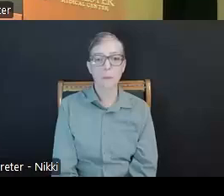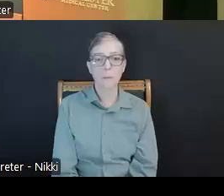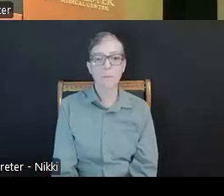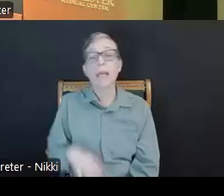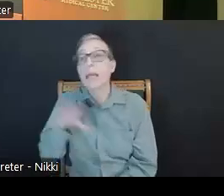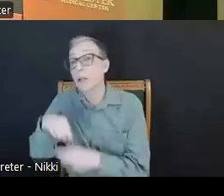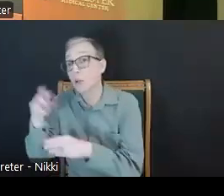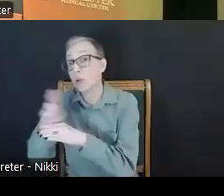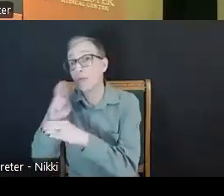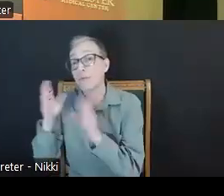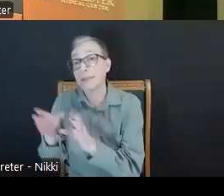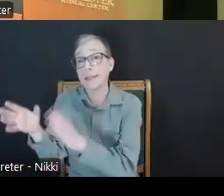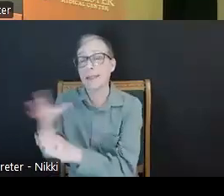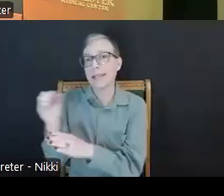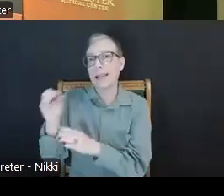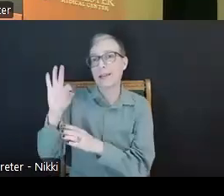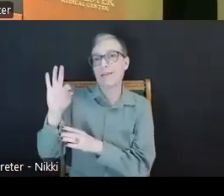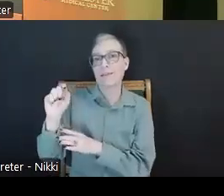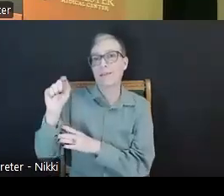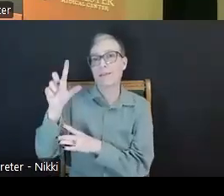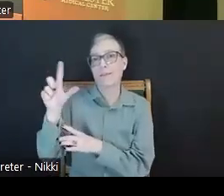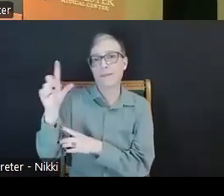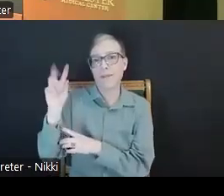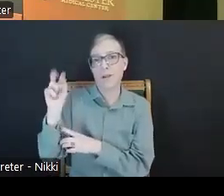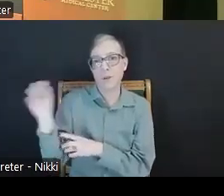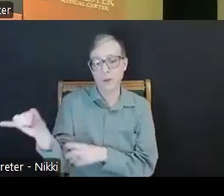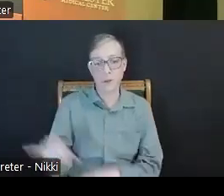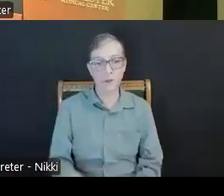fellows. So to start things off,